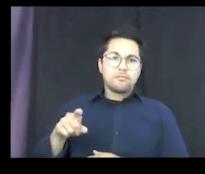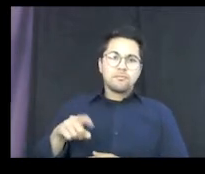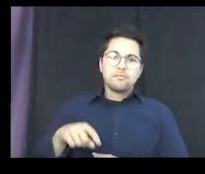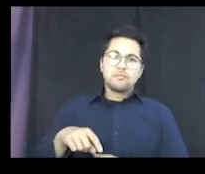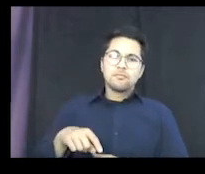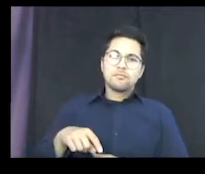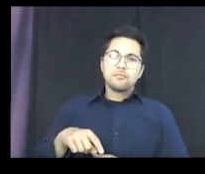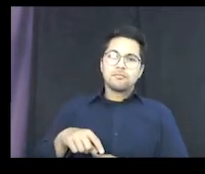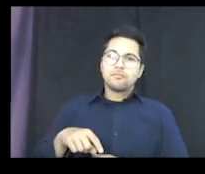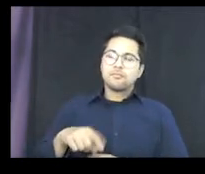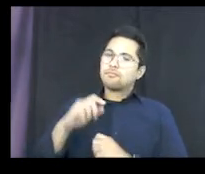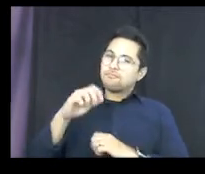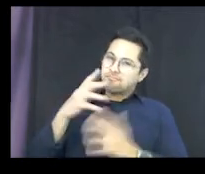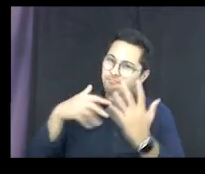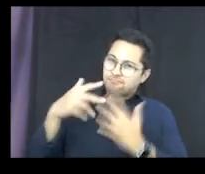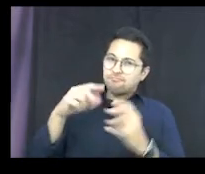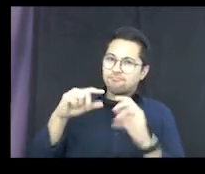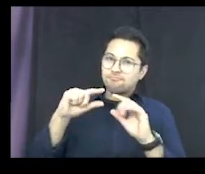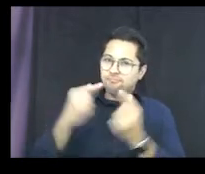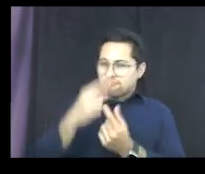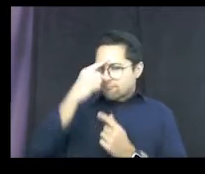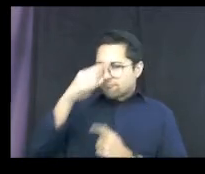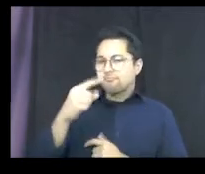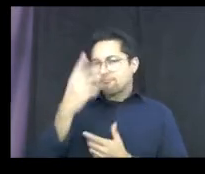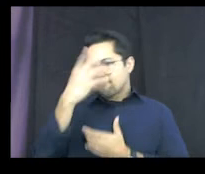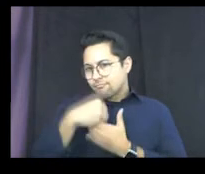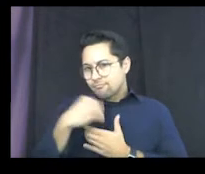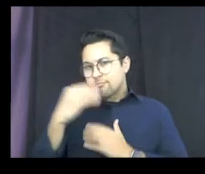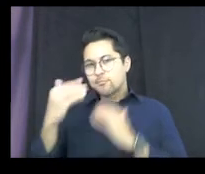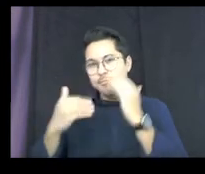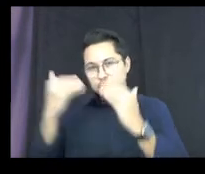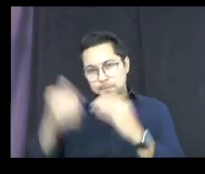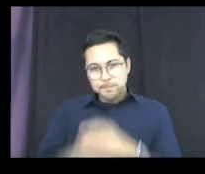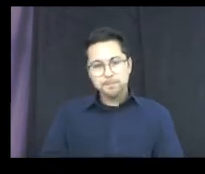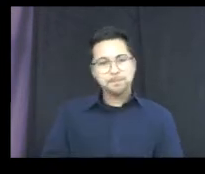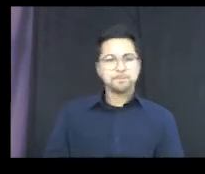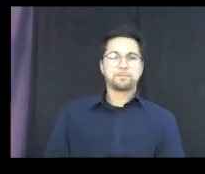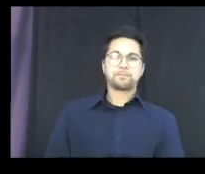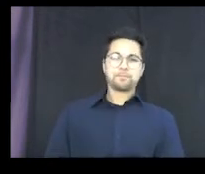this social group for autistic adults.